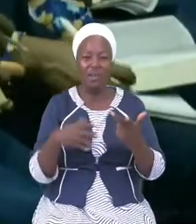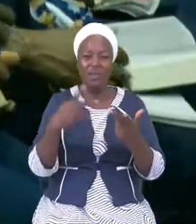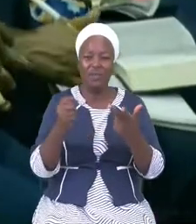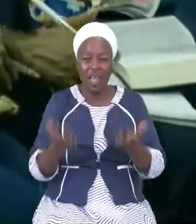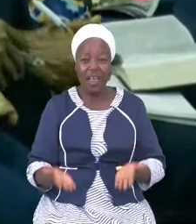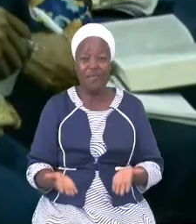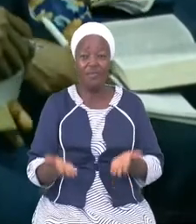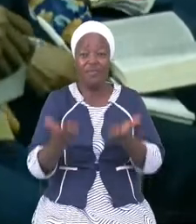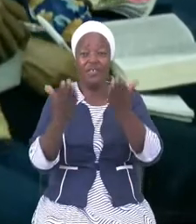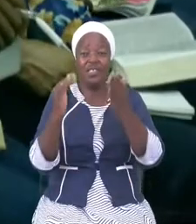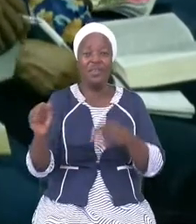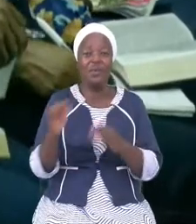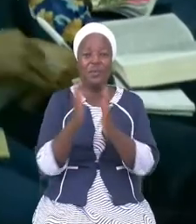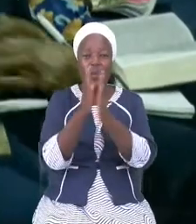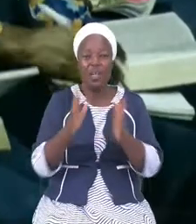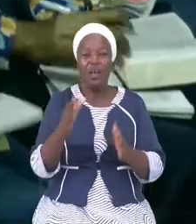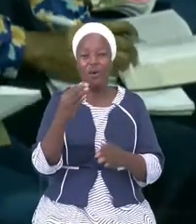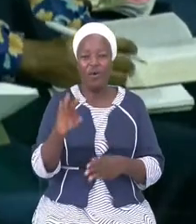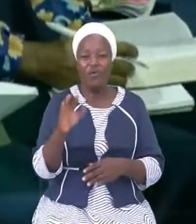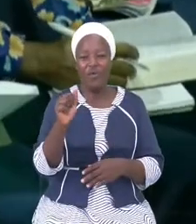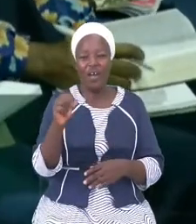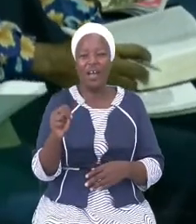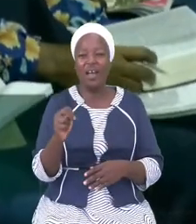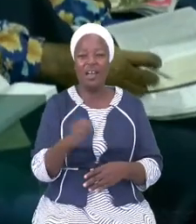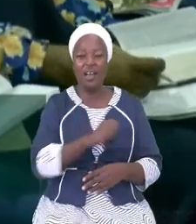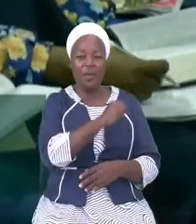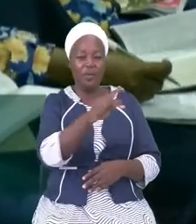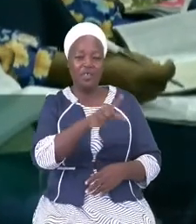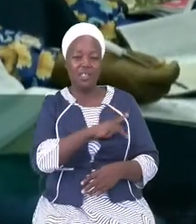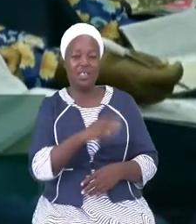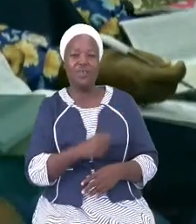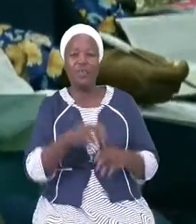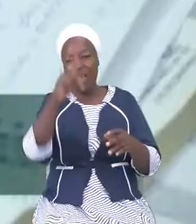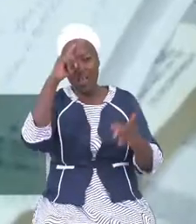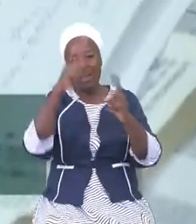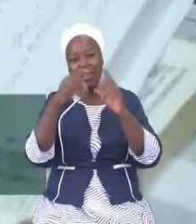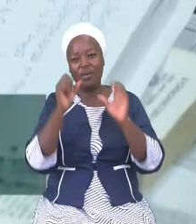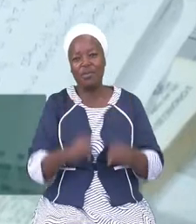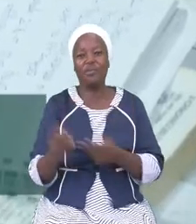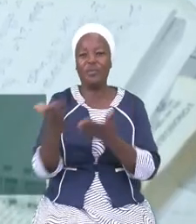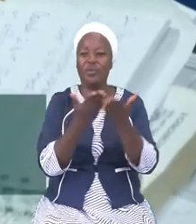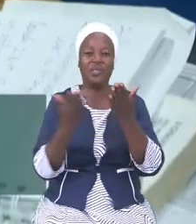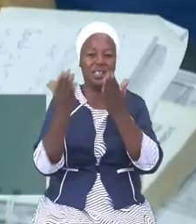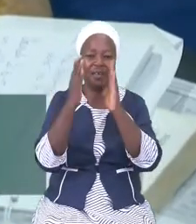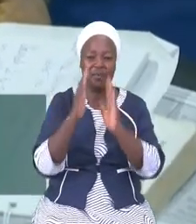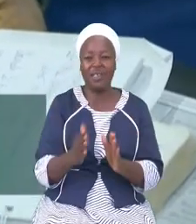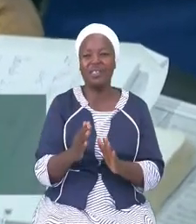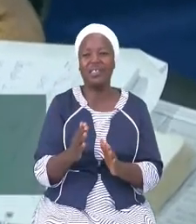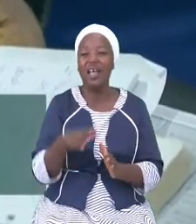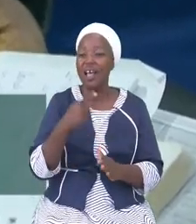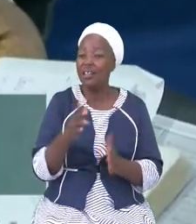elevating prayer of an appreciative, agreeable servant. The prayer